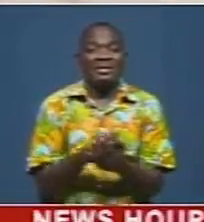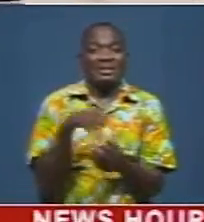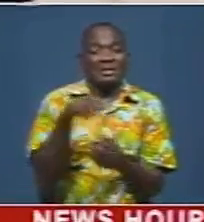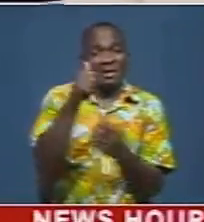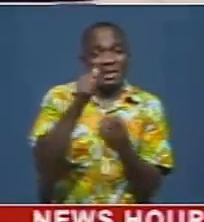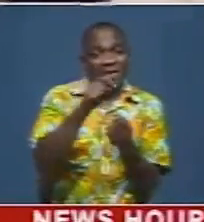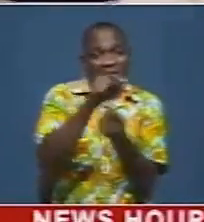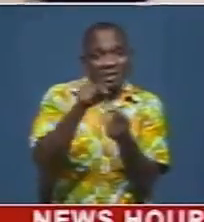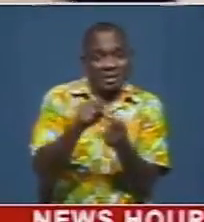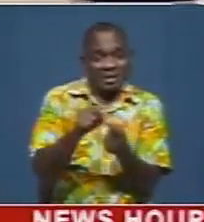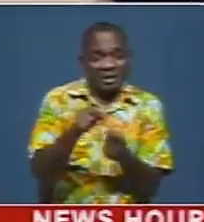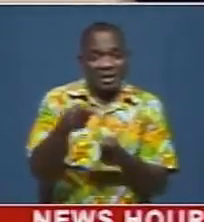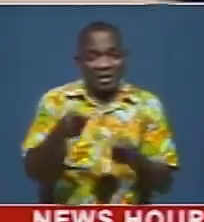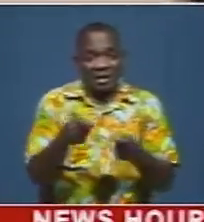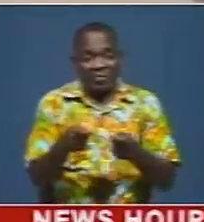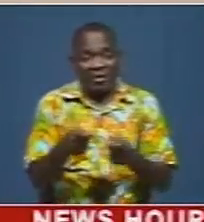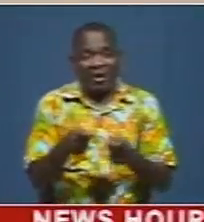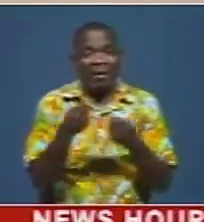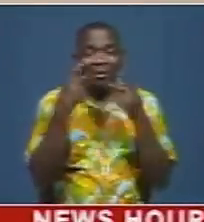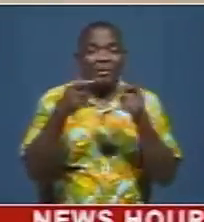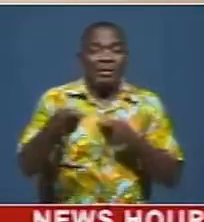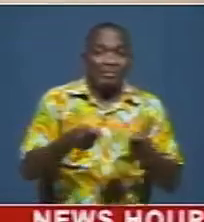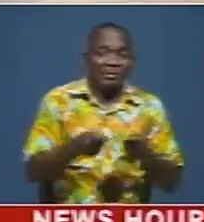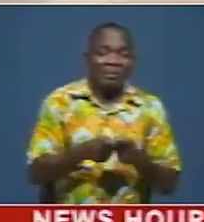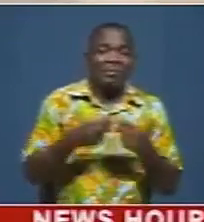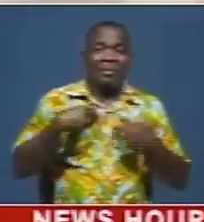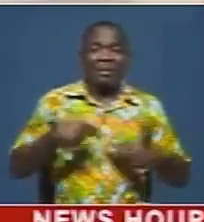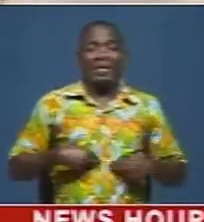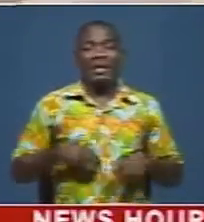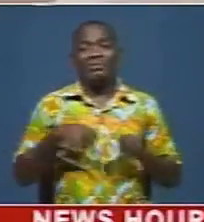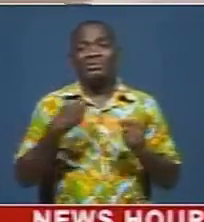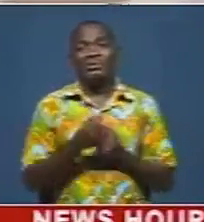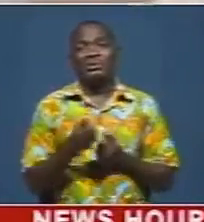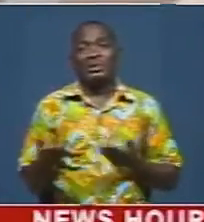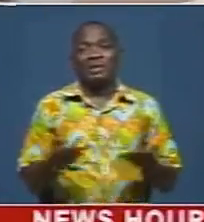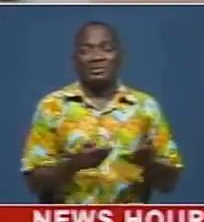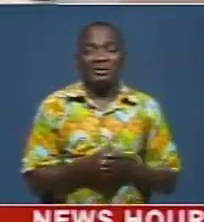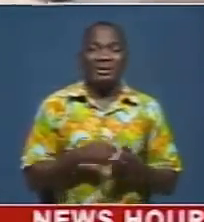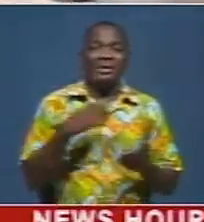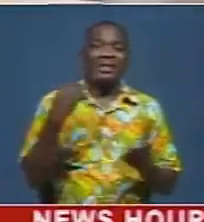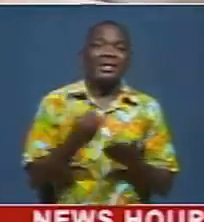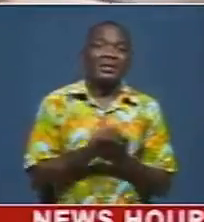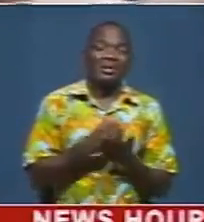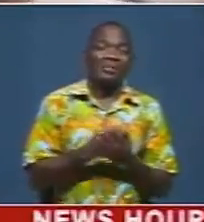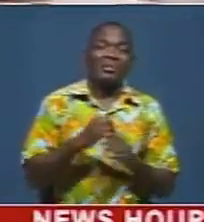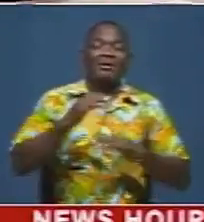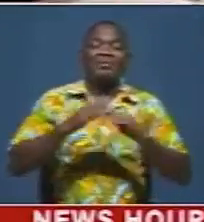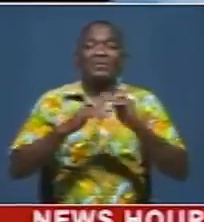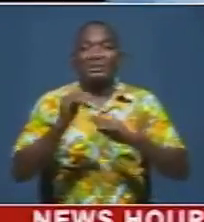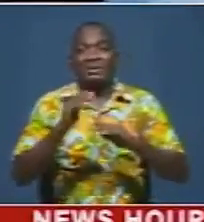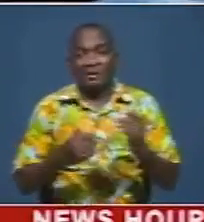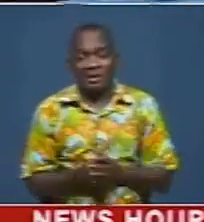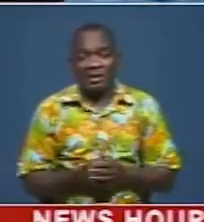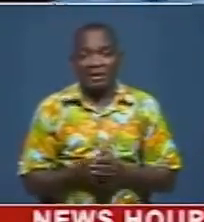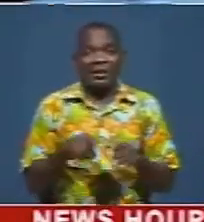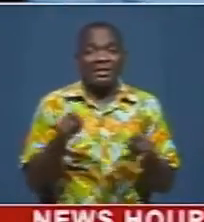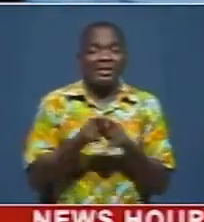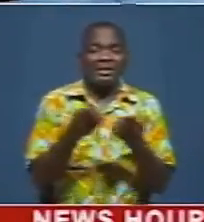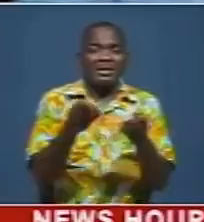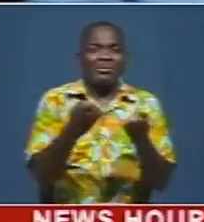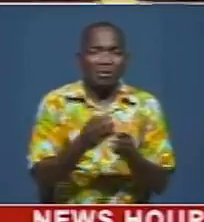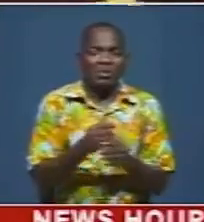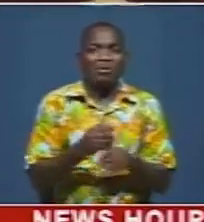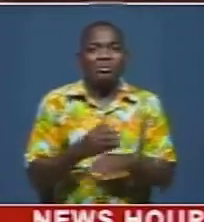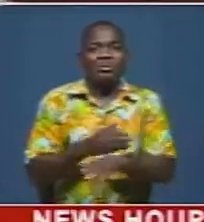sectors spanning governance and public administration, health, social services, economy and infrastructure. It also seeks to